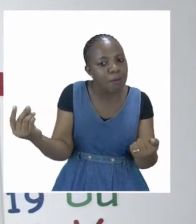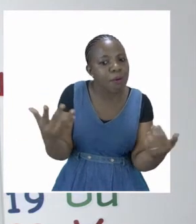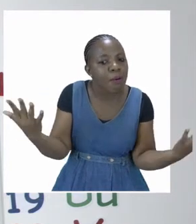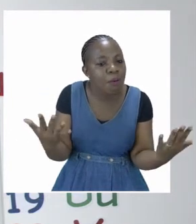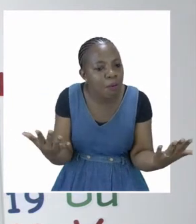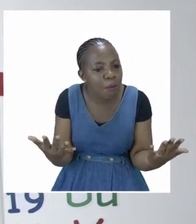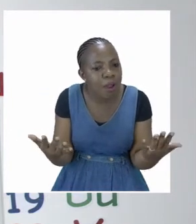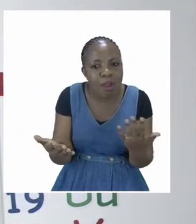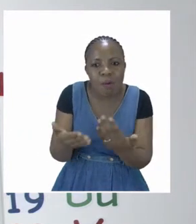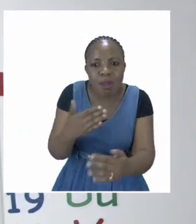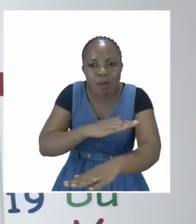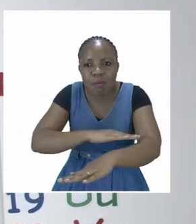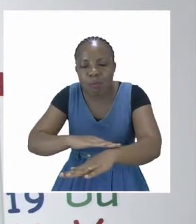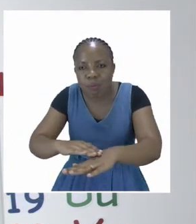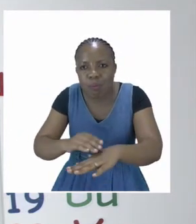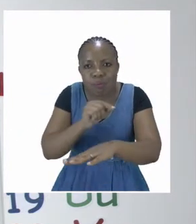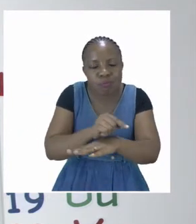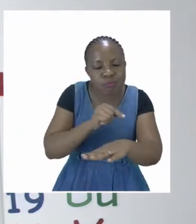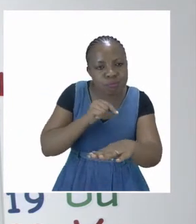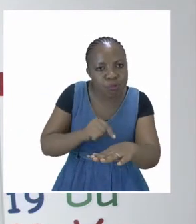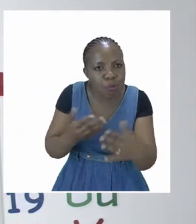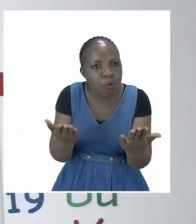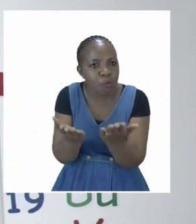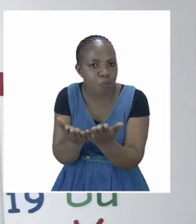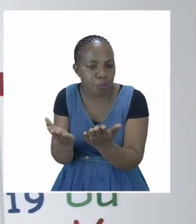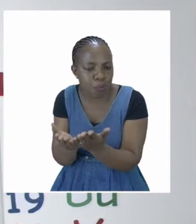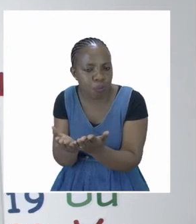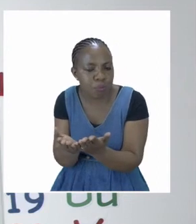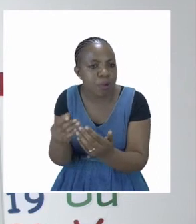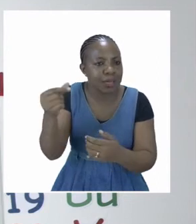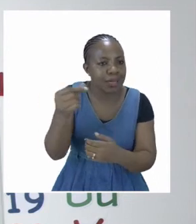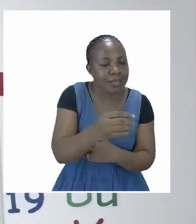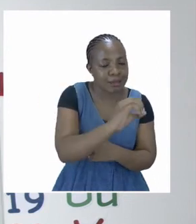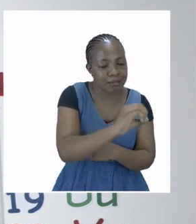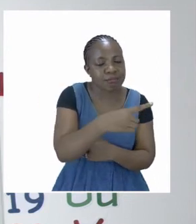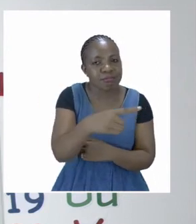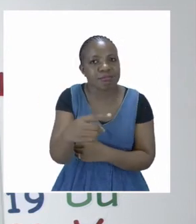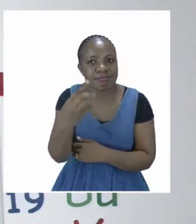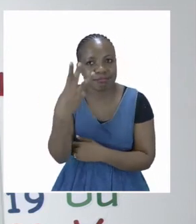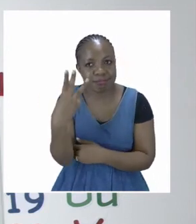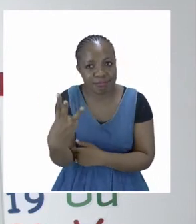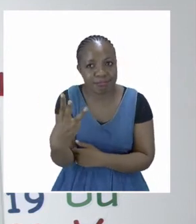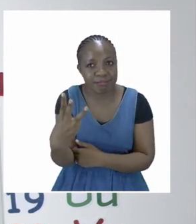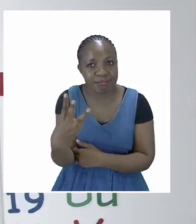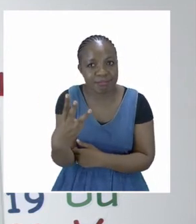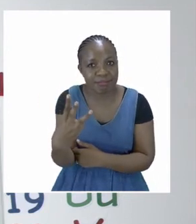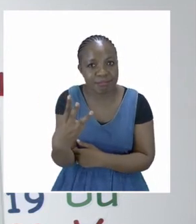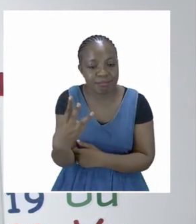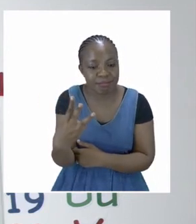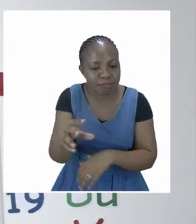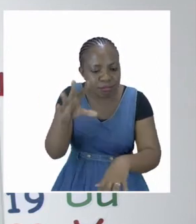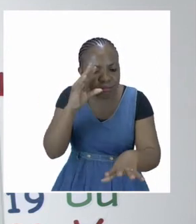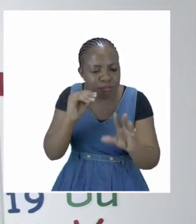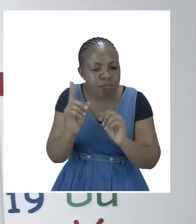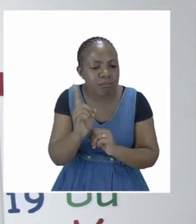to Thursday for pre-primary up until grade 3. The lessons are for listening